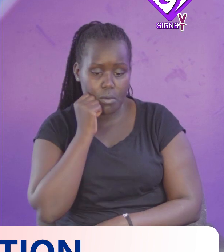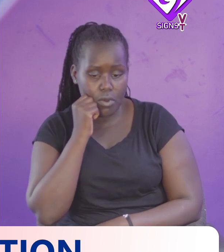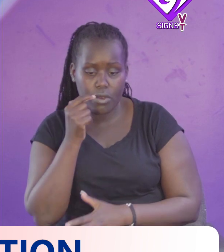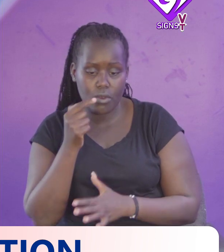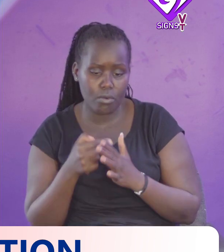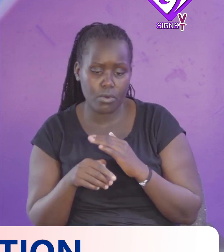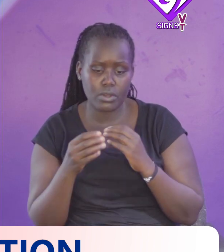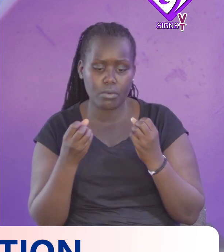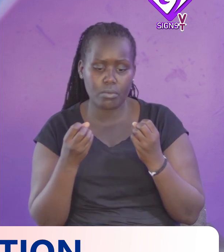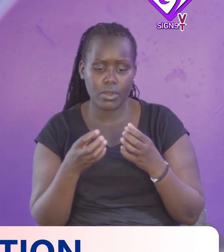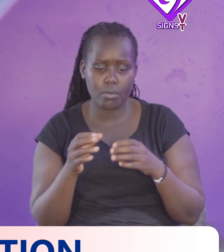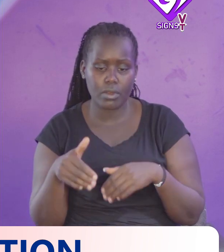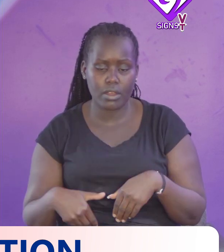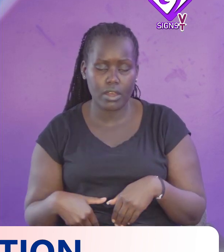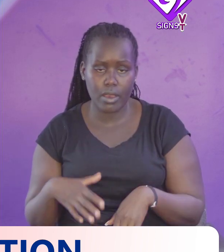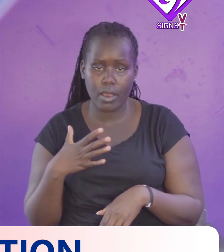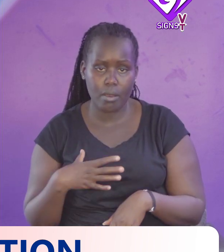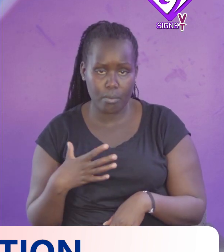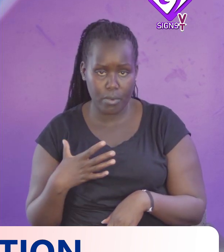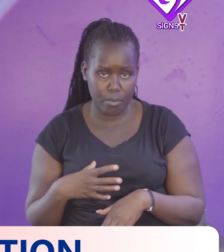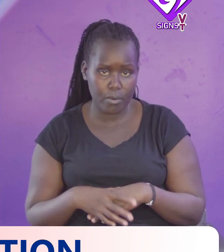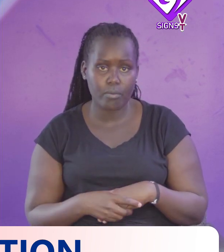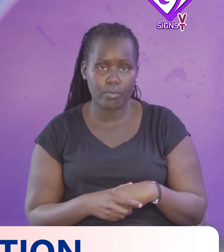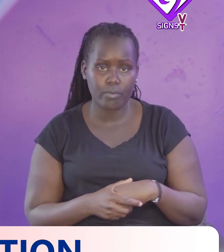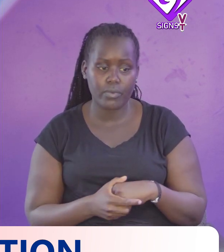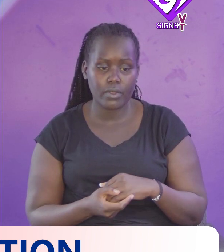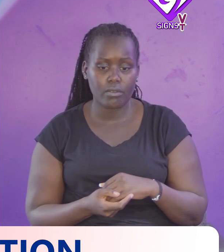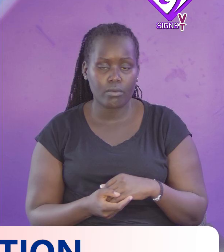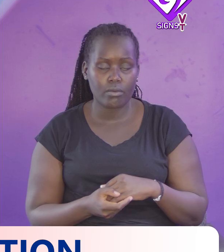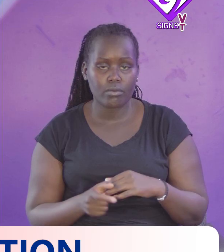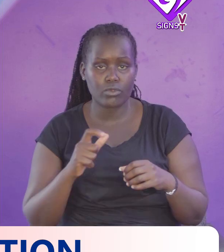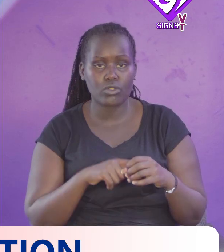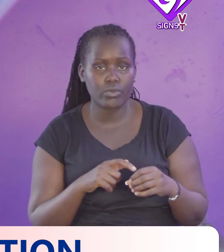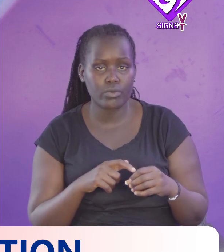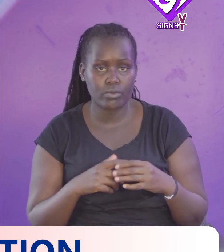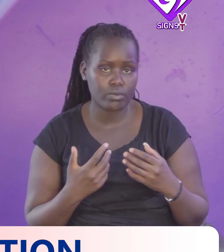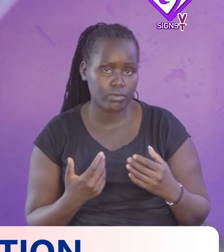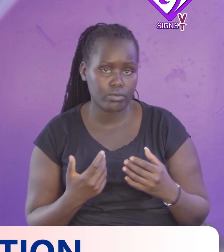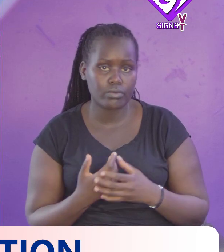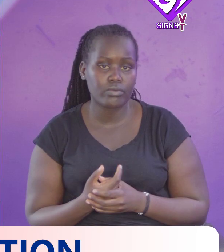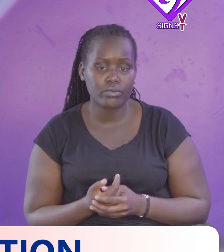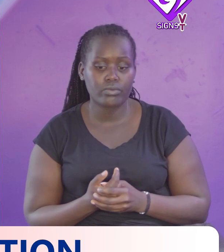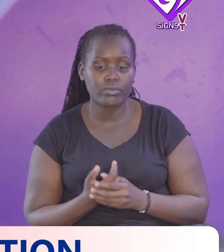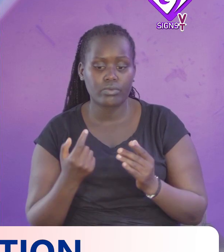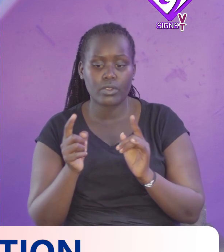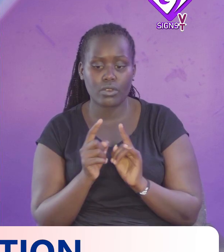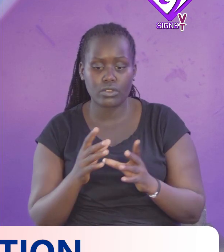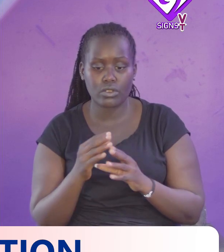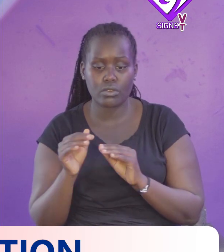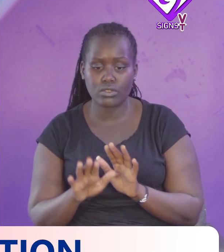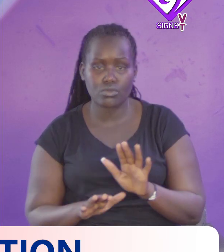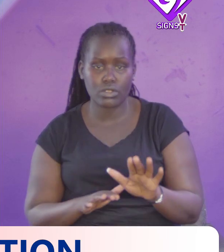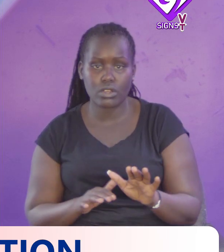So many young people getting into the farm and to the house and all that. And I also went to Nyayo